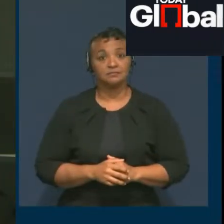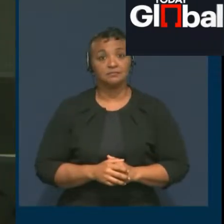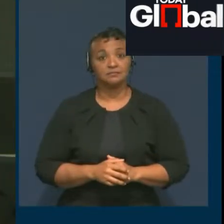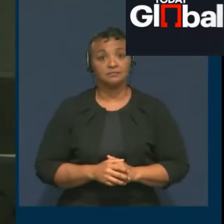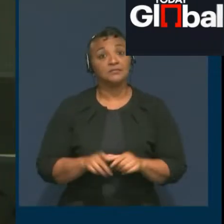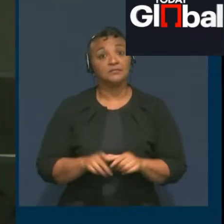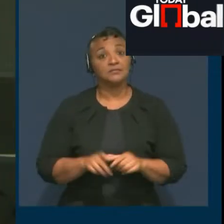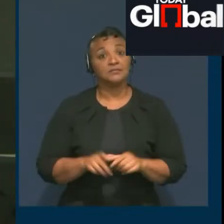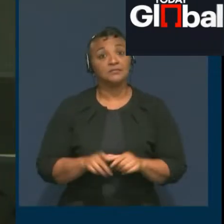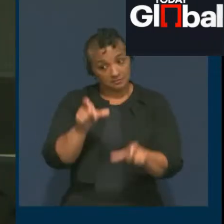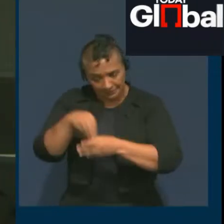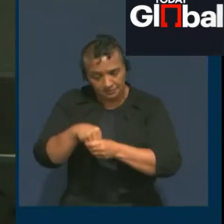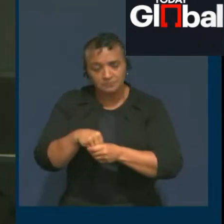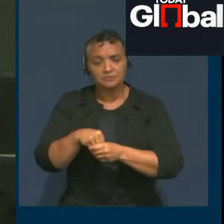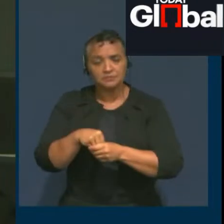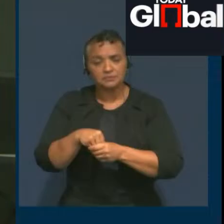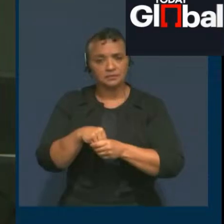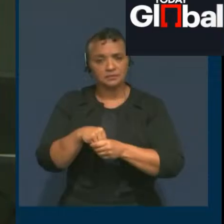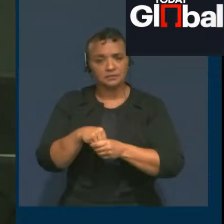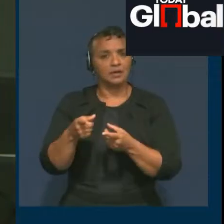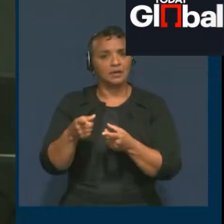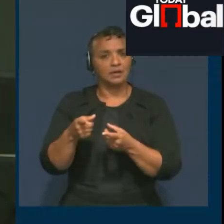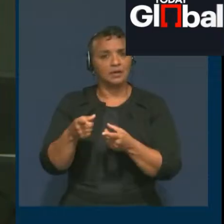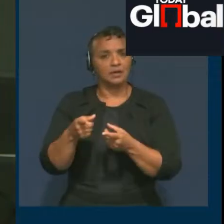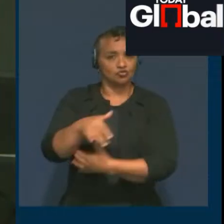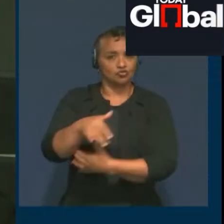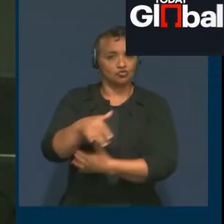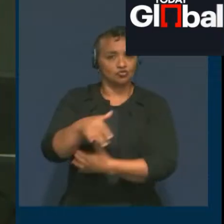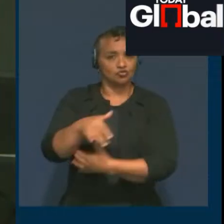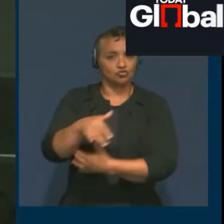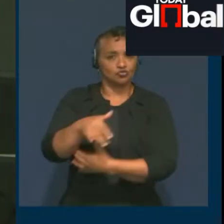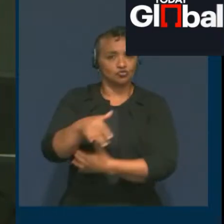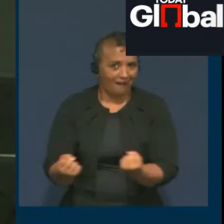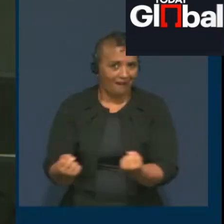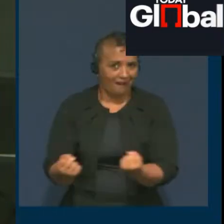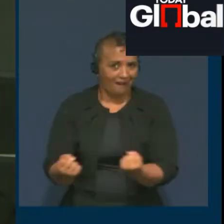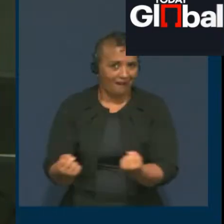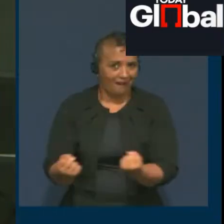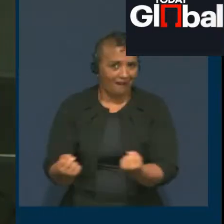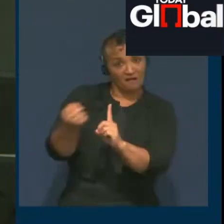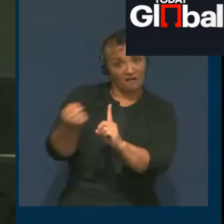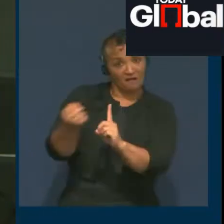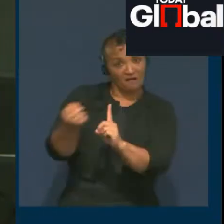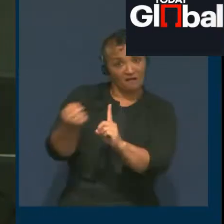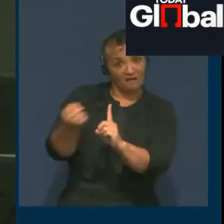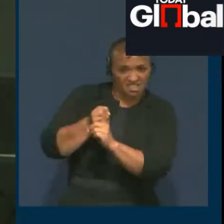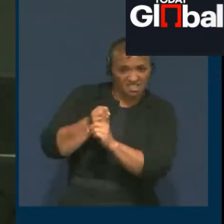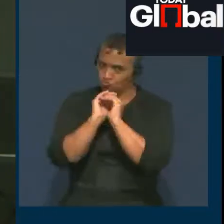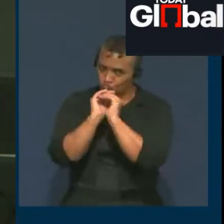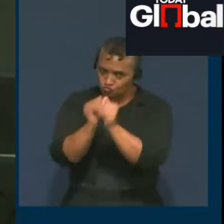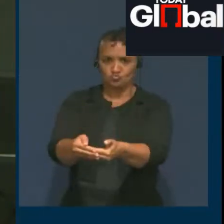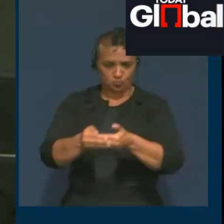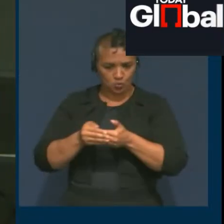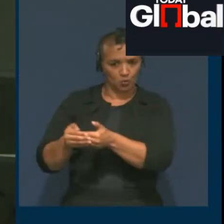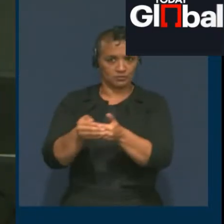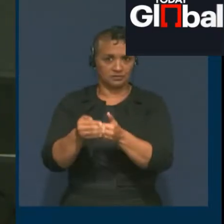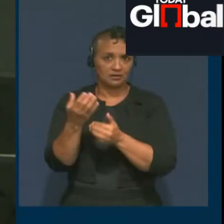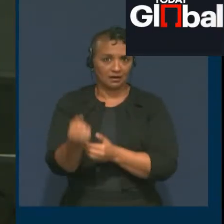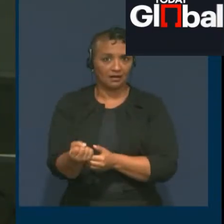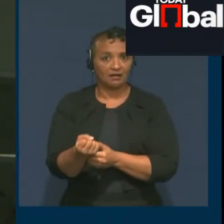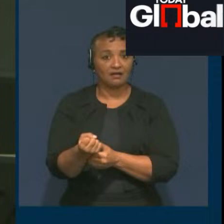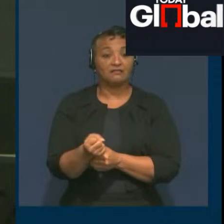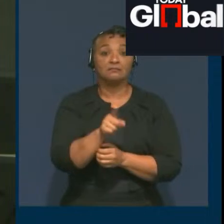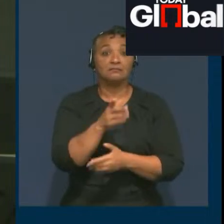with disabilities in social activities, protection from violence. It guarantees participation in the